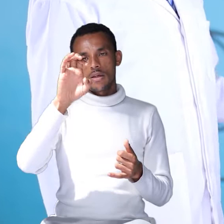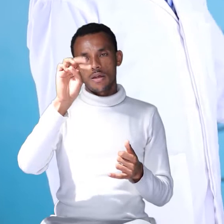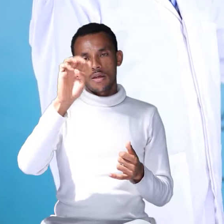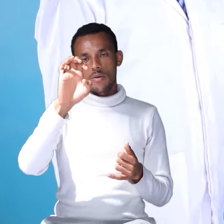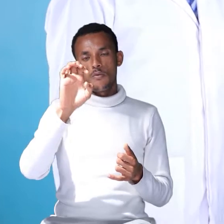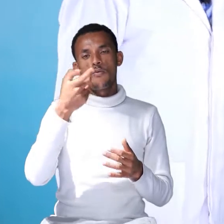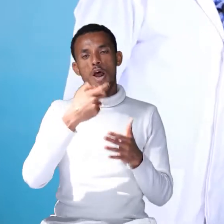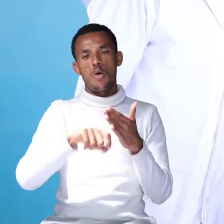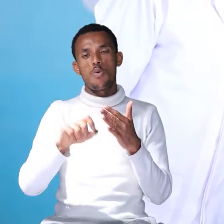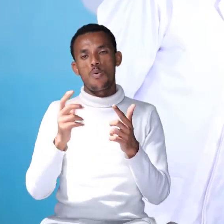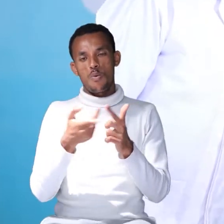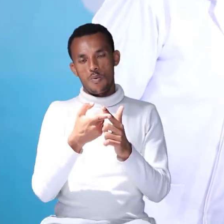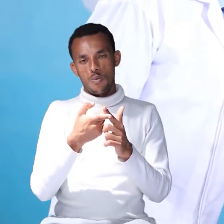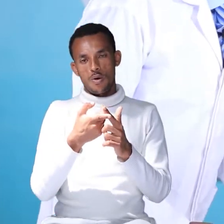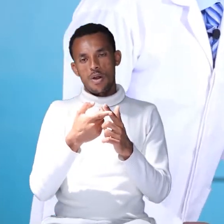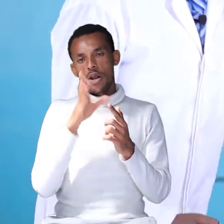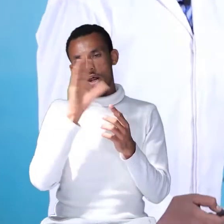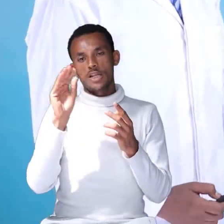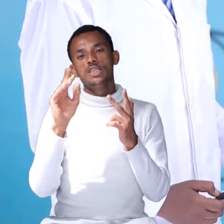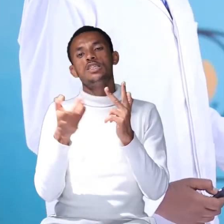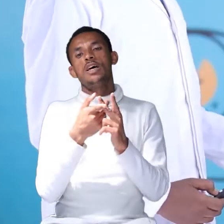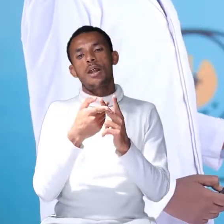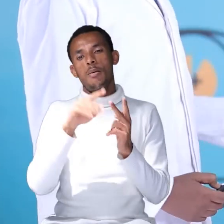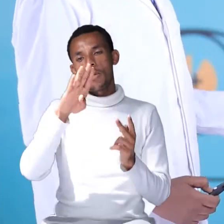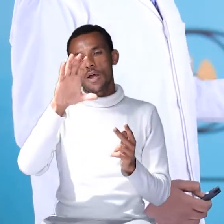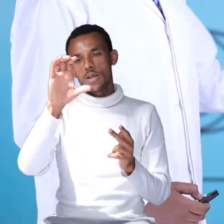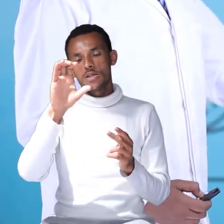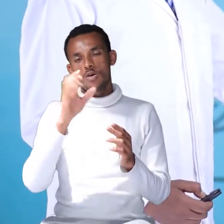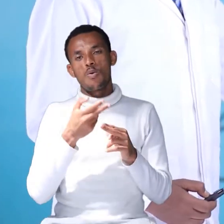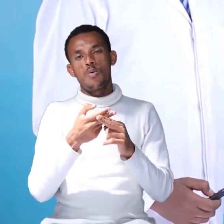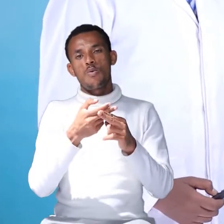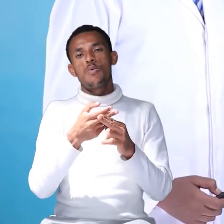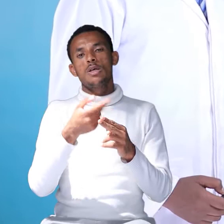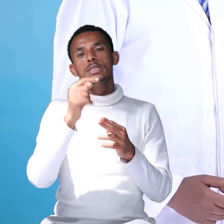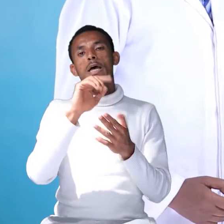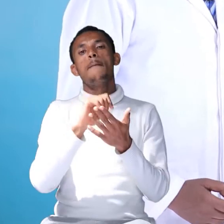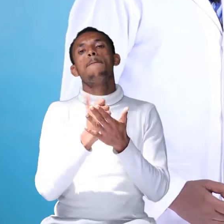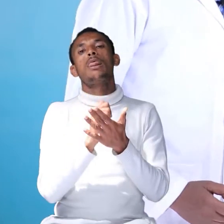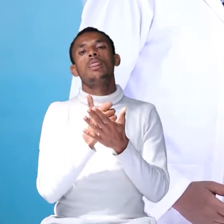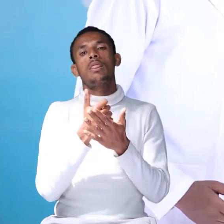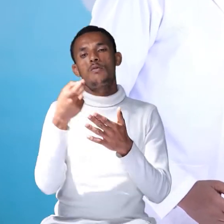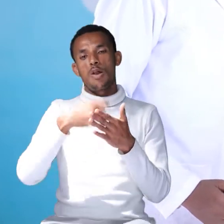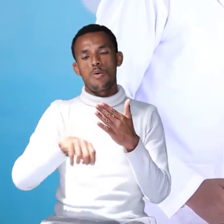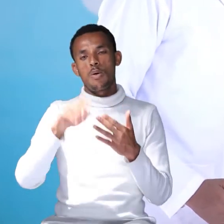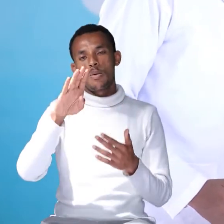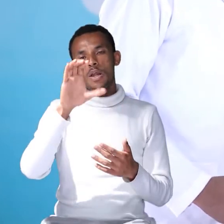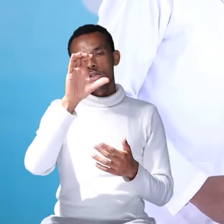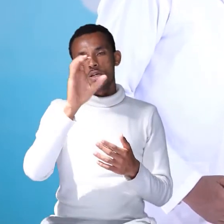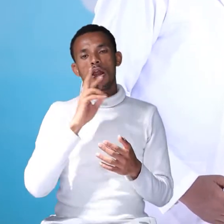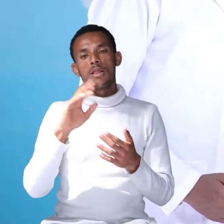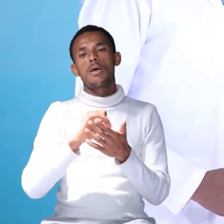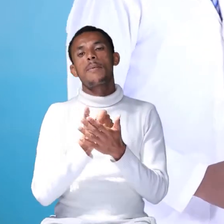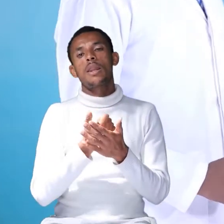extremes. The second and the third terms, B and C, are called the means. That is, B and C are the